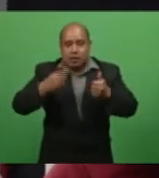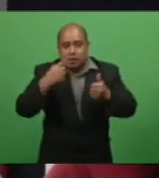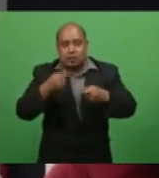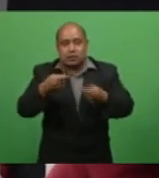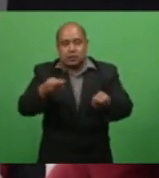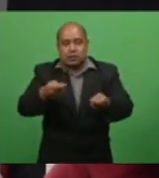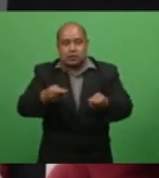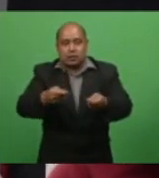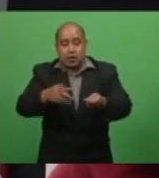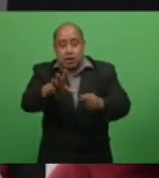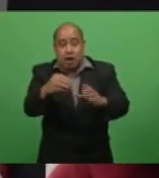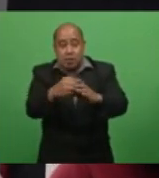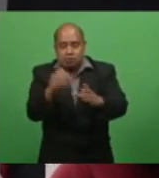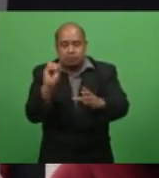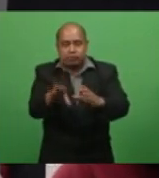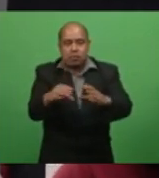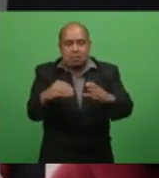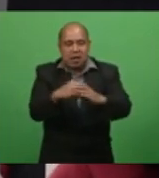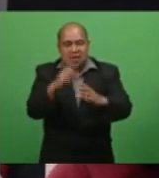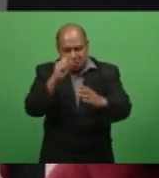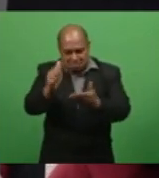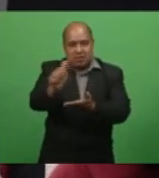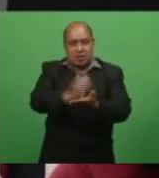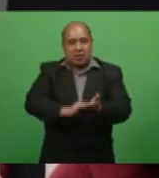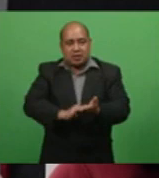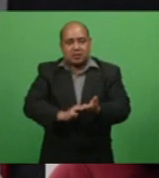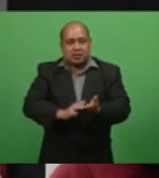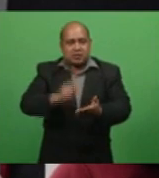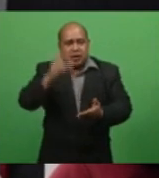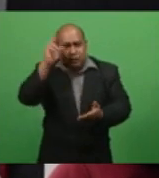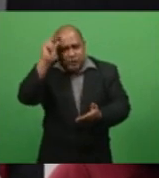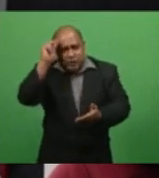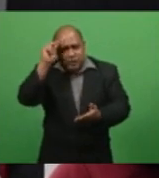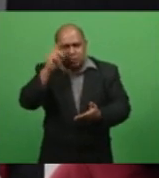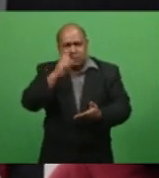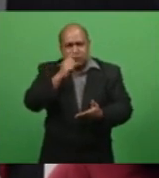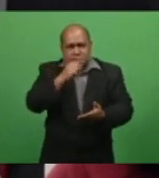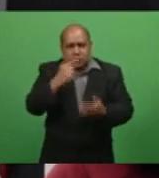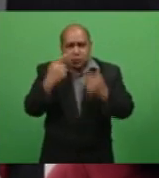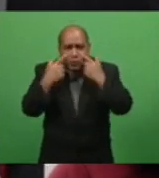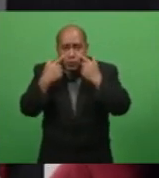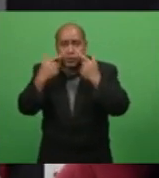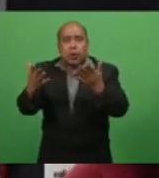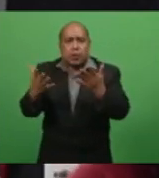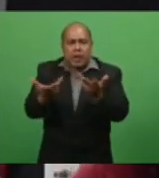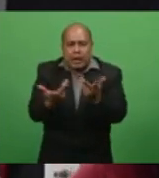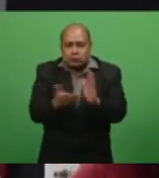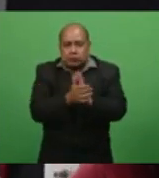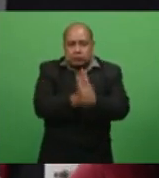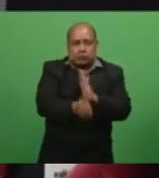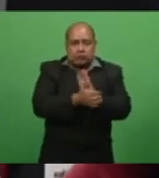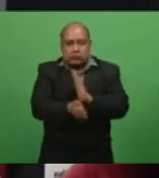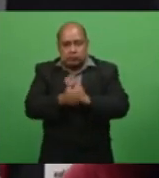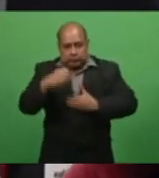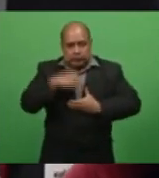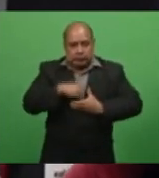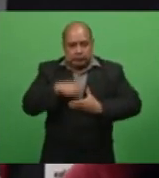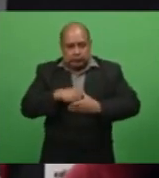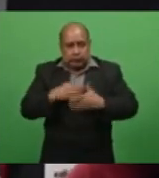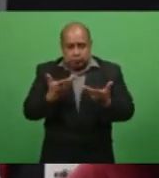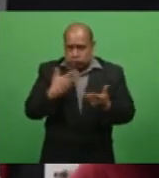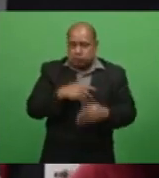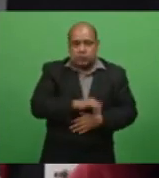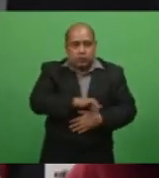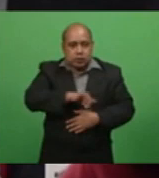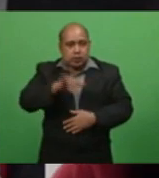an ideal opportunity for Fijians to showcase their talents and get a role in Bollywood industry, maybe to